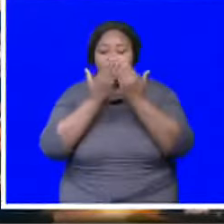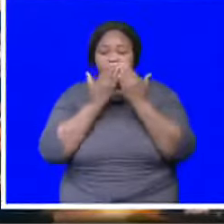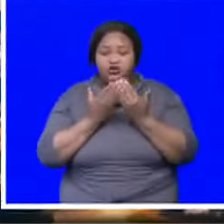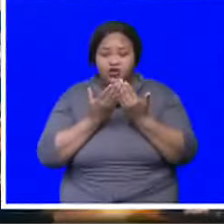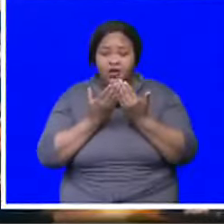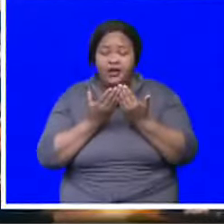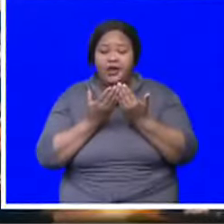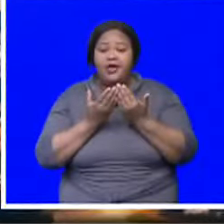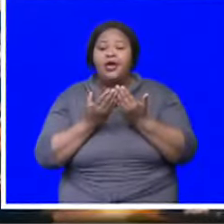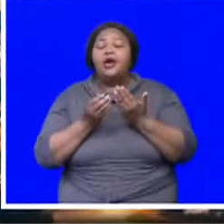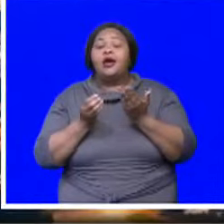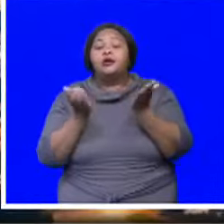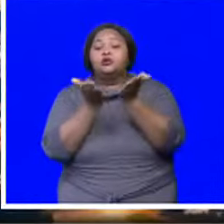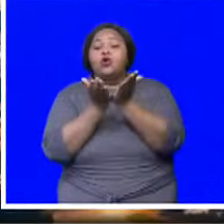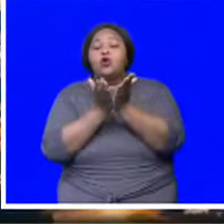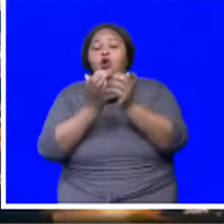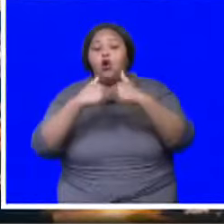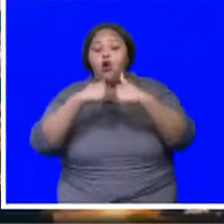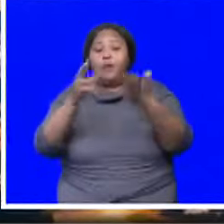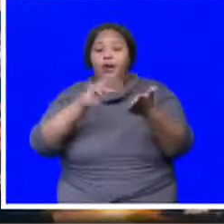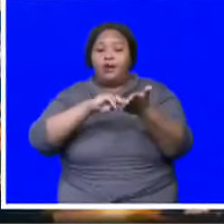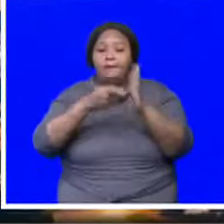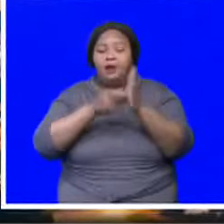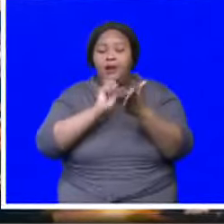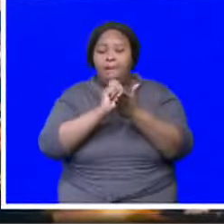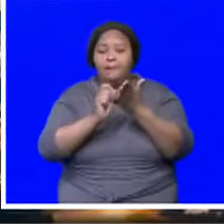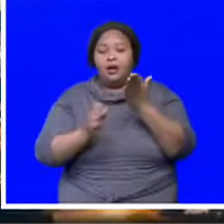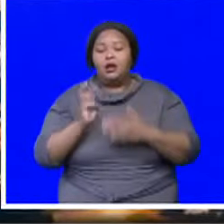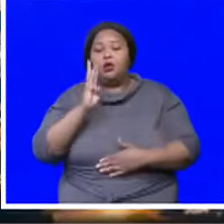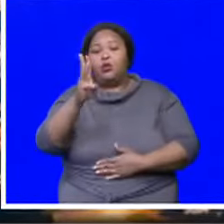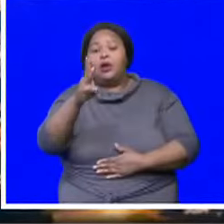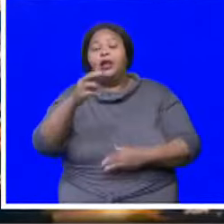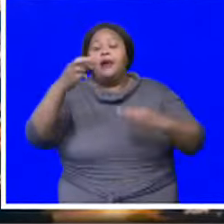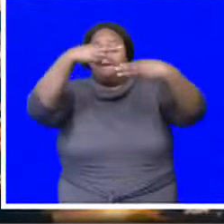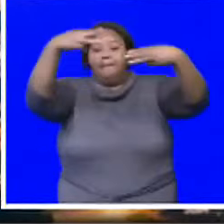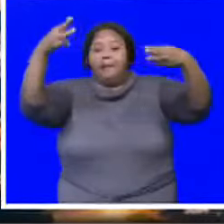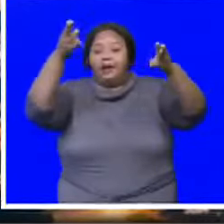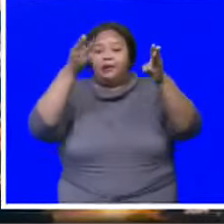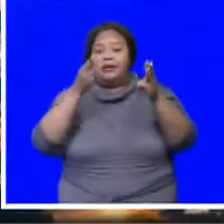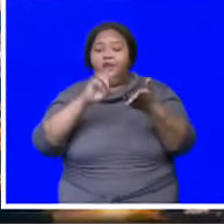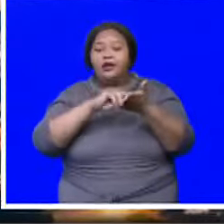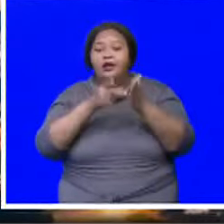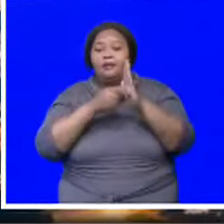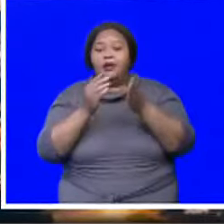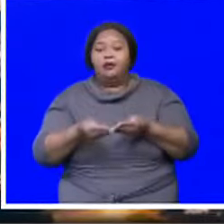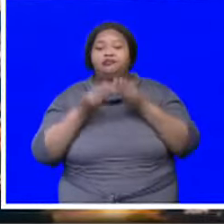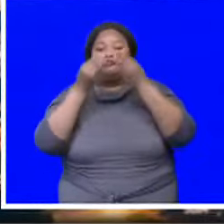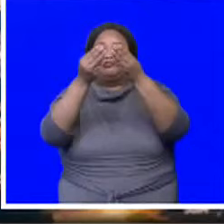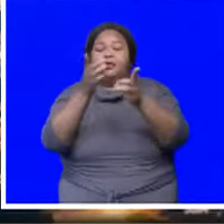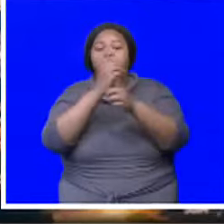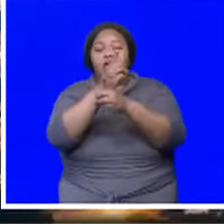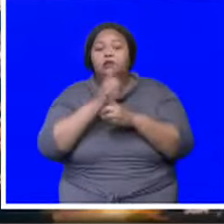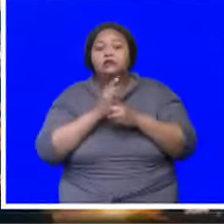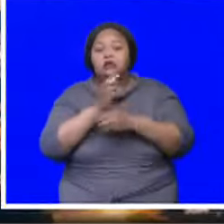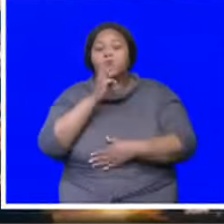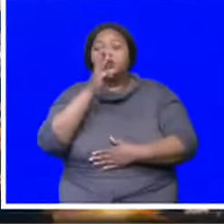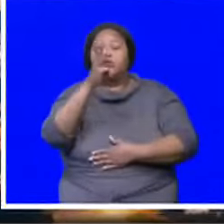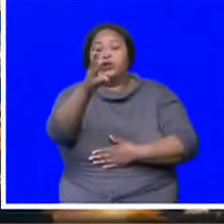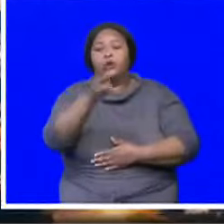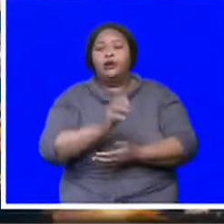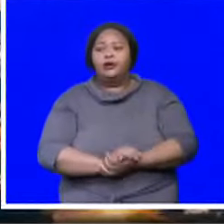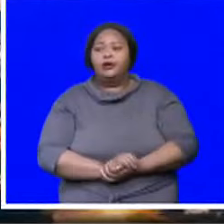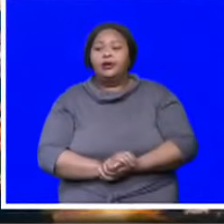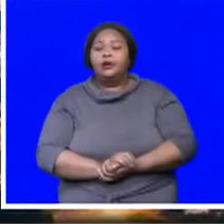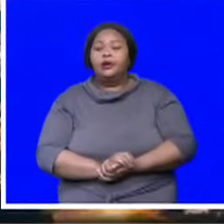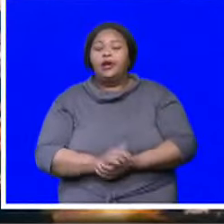an outlining of its school's opening plan, and now the plan will then be tabled in Parliament for debate. This follows a motion moved by the